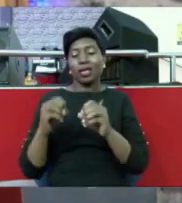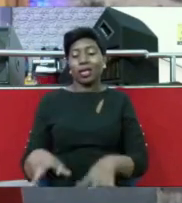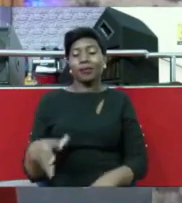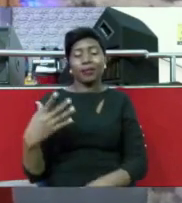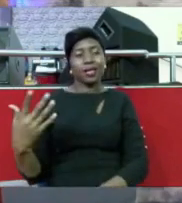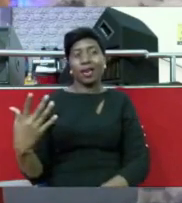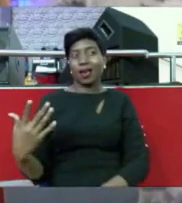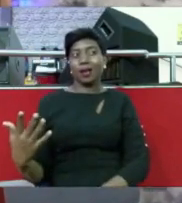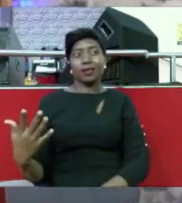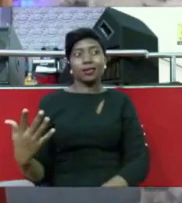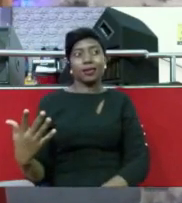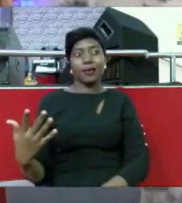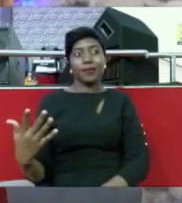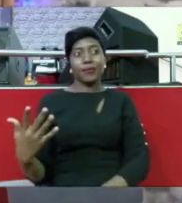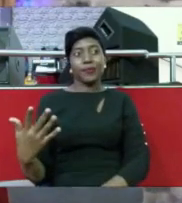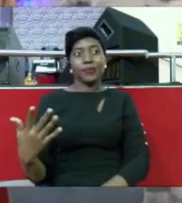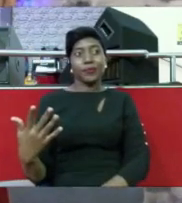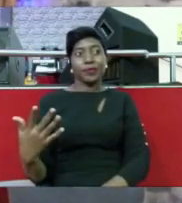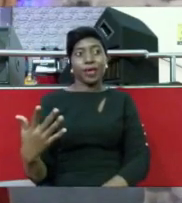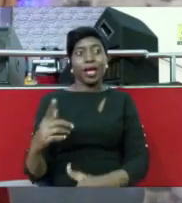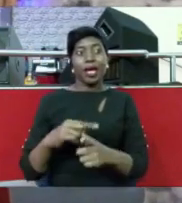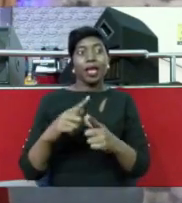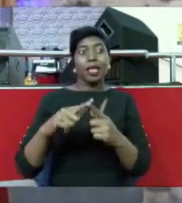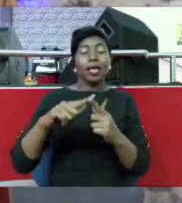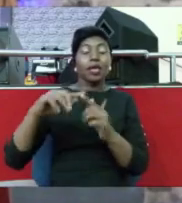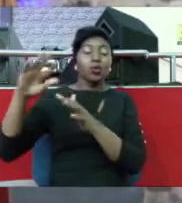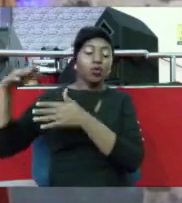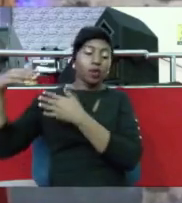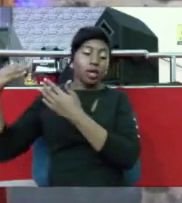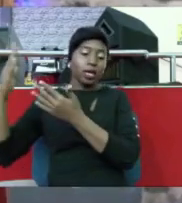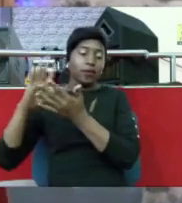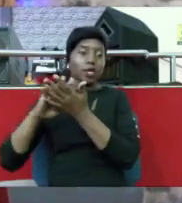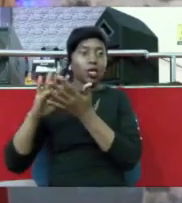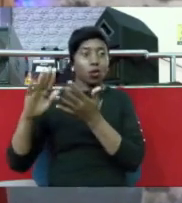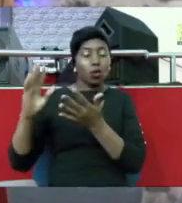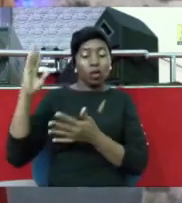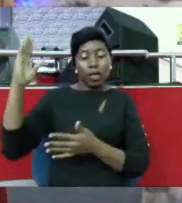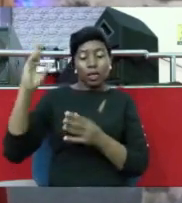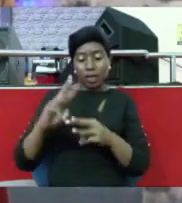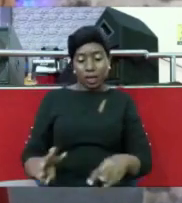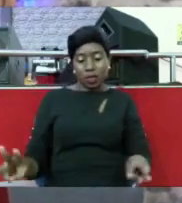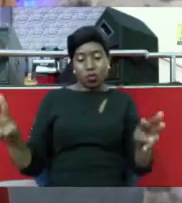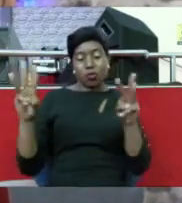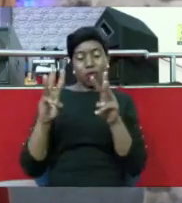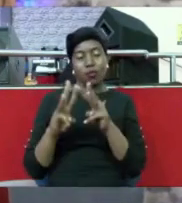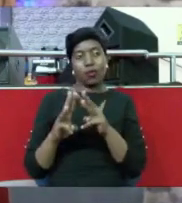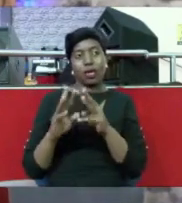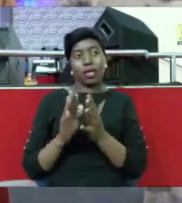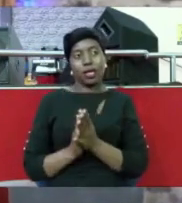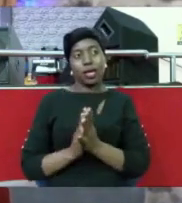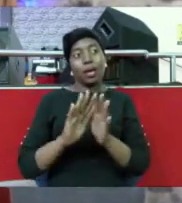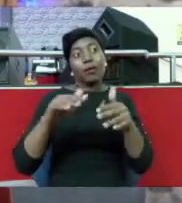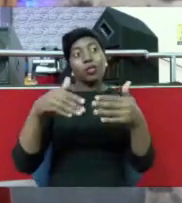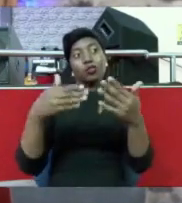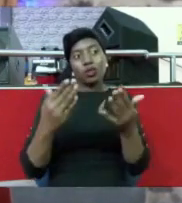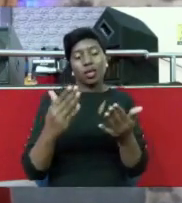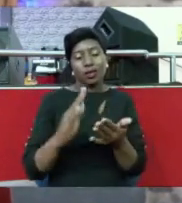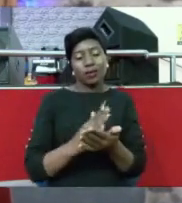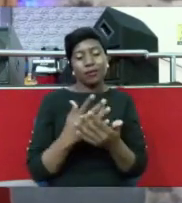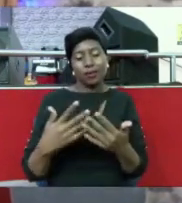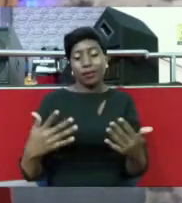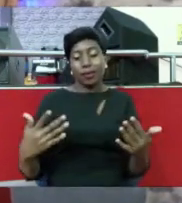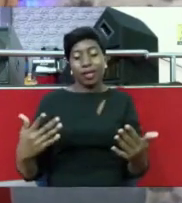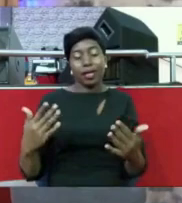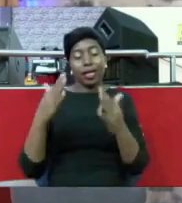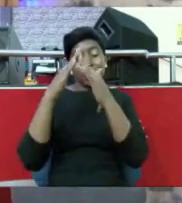Lord the glory due unto his name. Na umpatie utukufu ambao unamfaa kwa utakatifu wake. And bring an offering before his house. Na ulete sadaka mbele ya nyumba yake. And